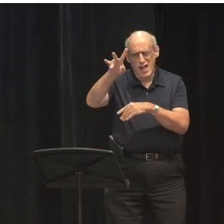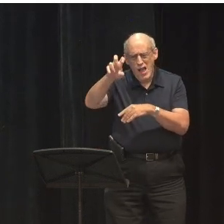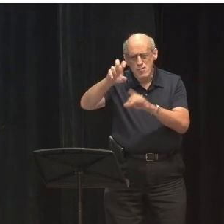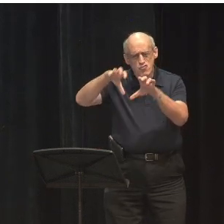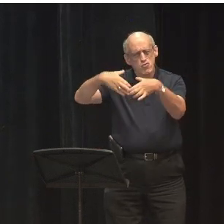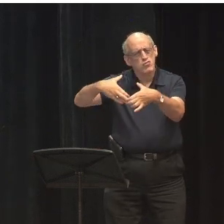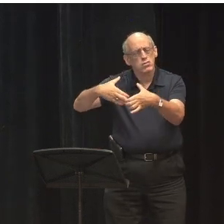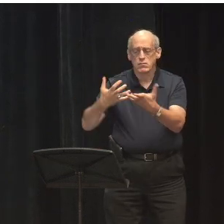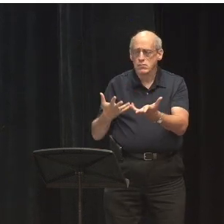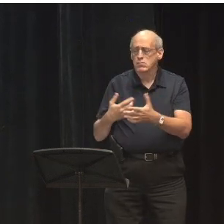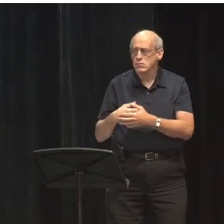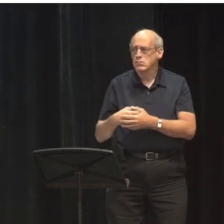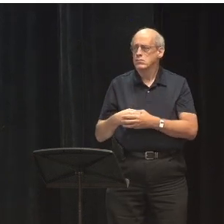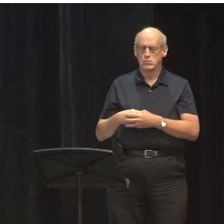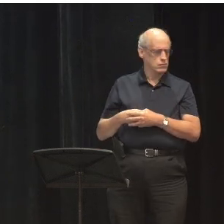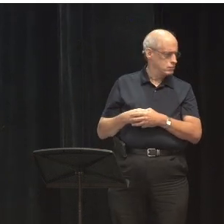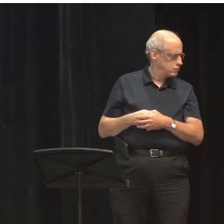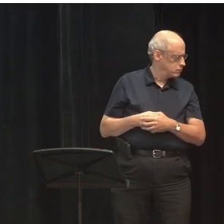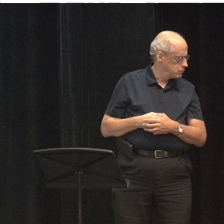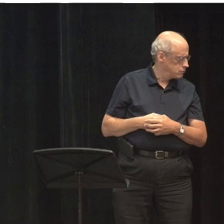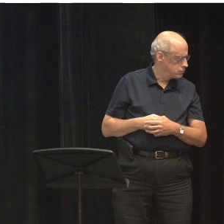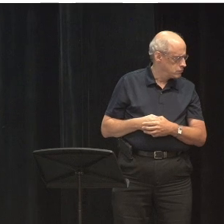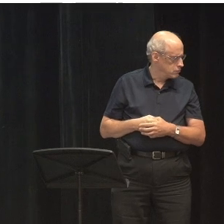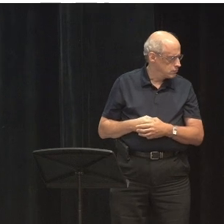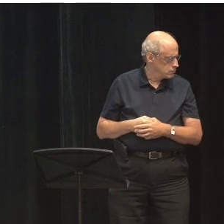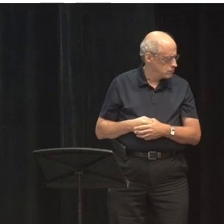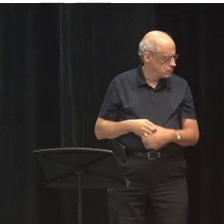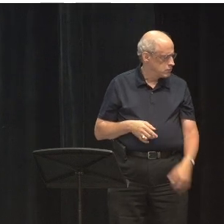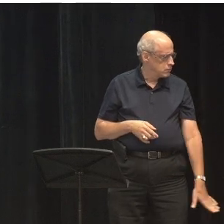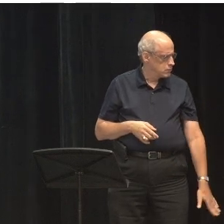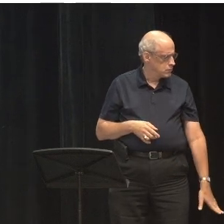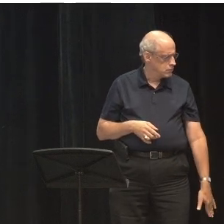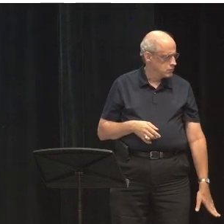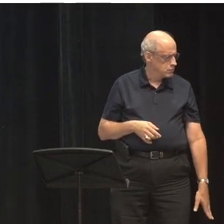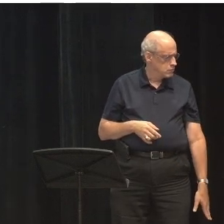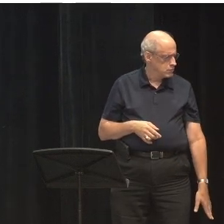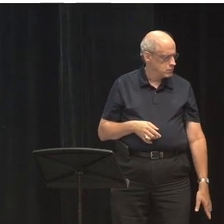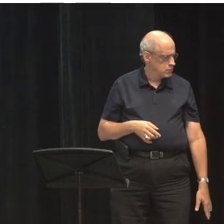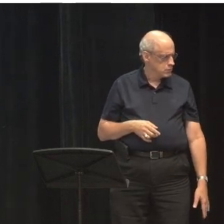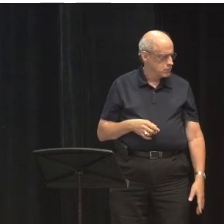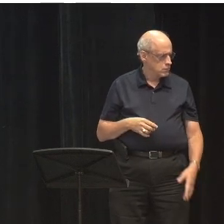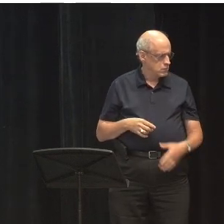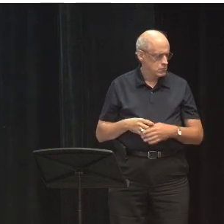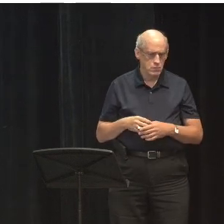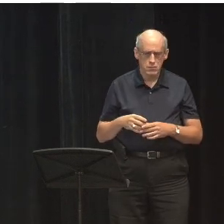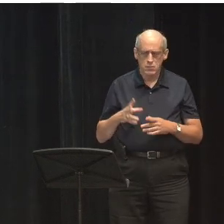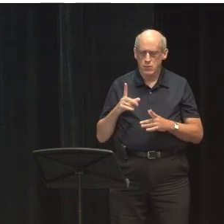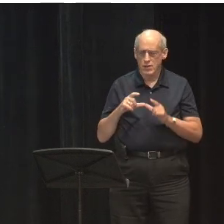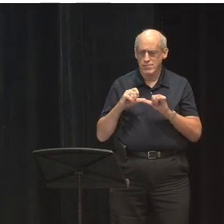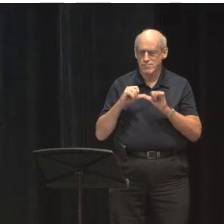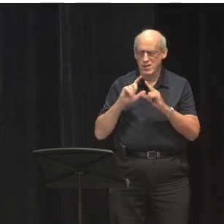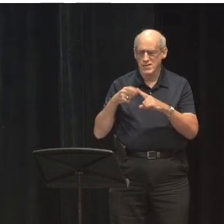simple. Will we be able to get another season at North Cove for 2025, a full season from April through November